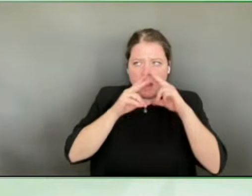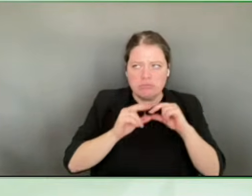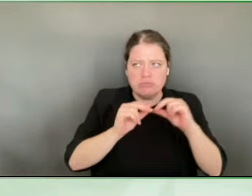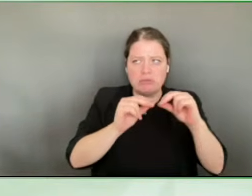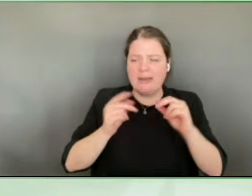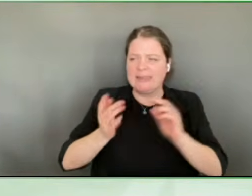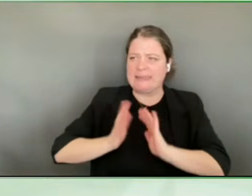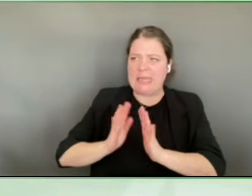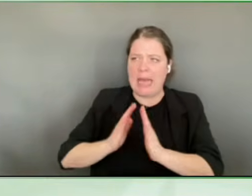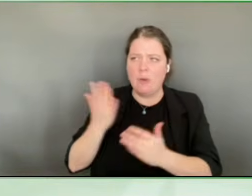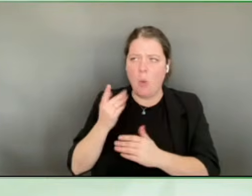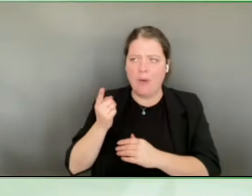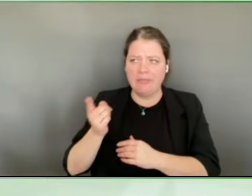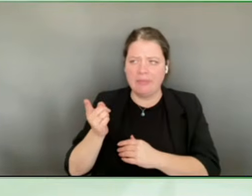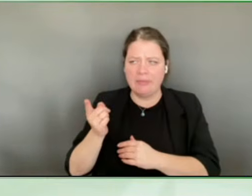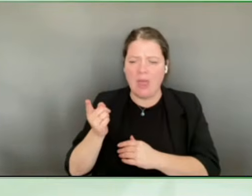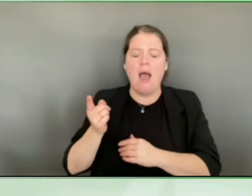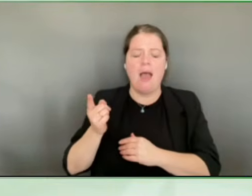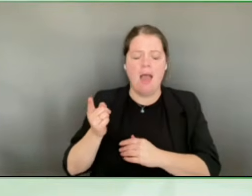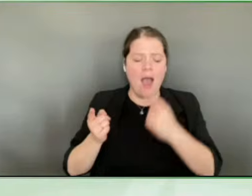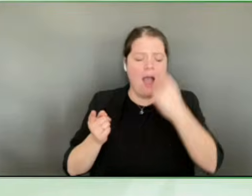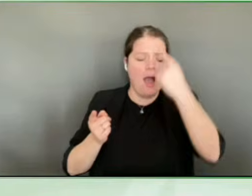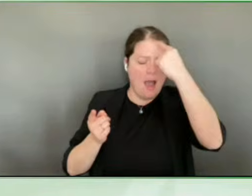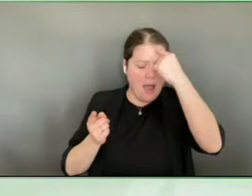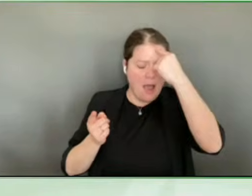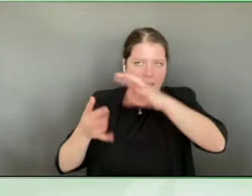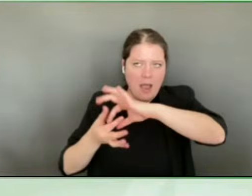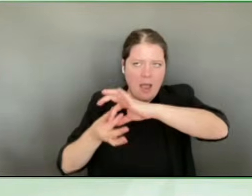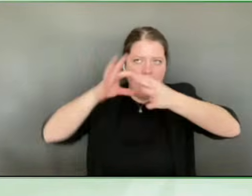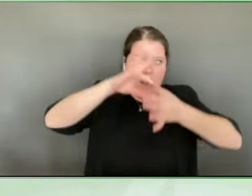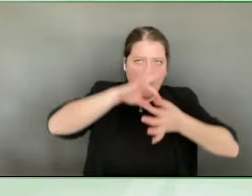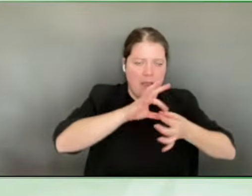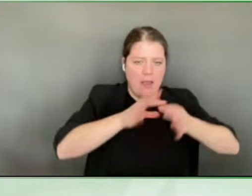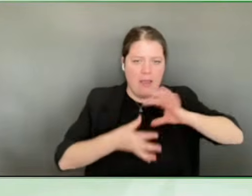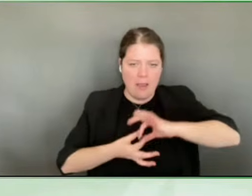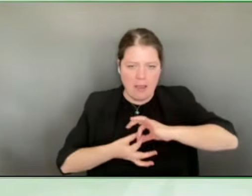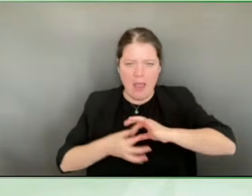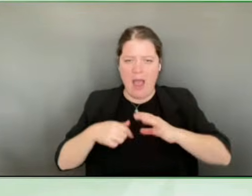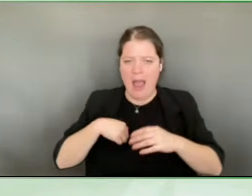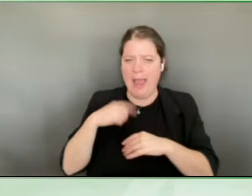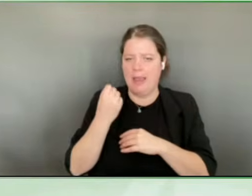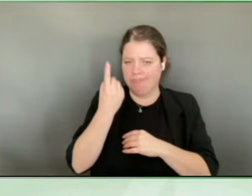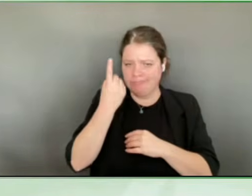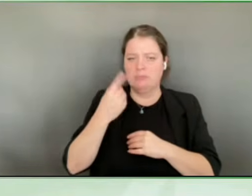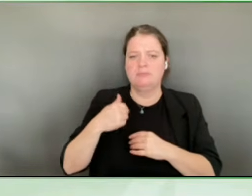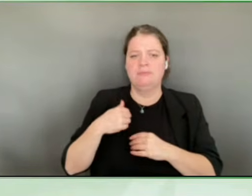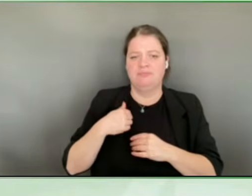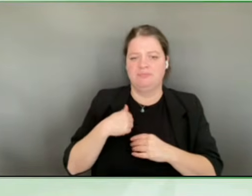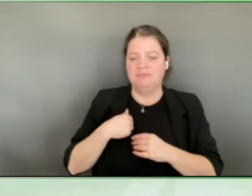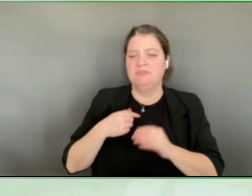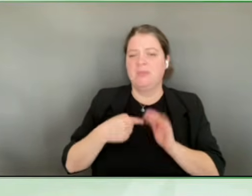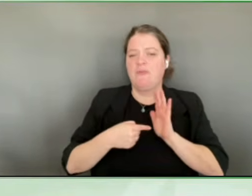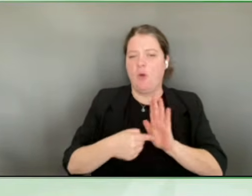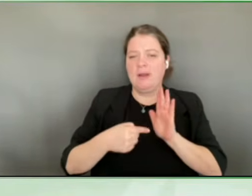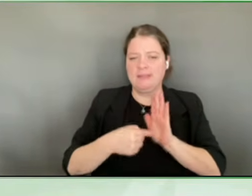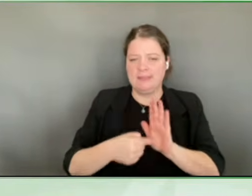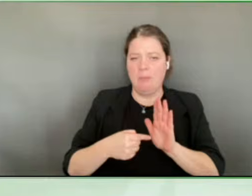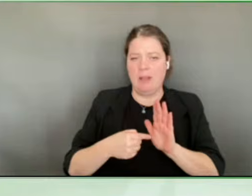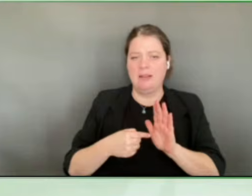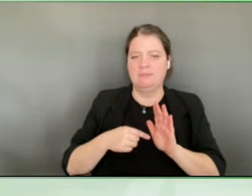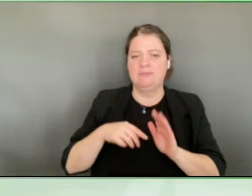then I'm like, I have to use my words for now, my hands for a second, but democracy, for instance, in Austrian Sign